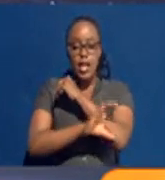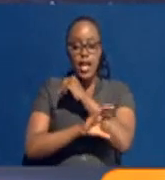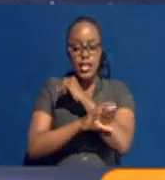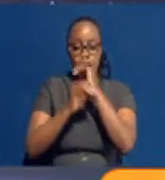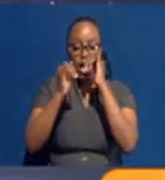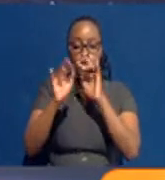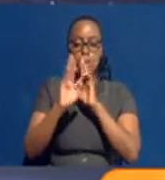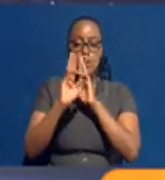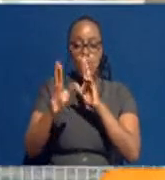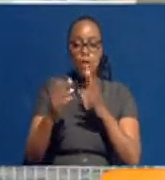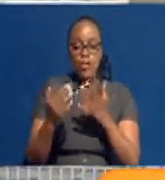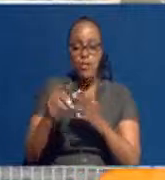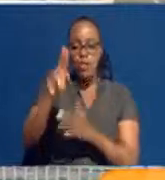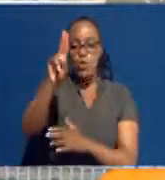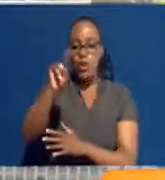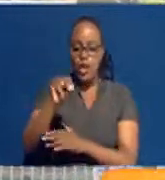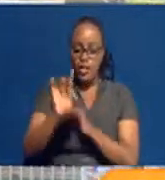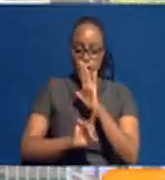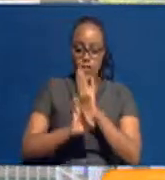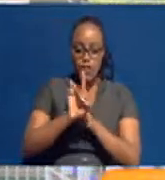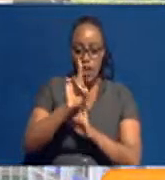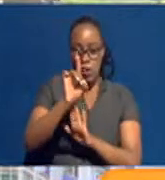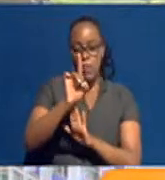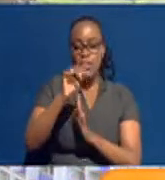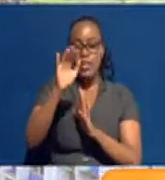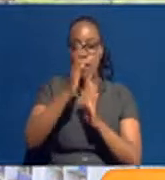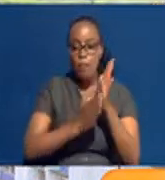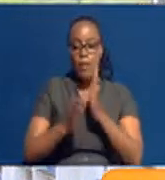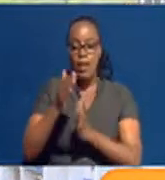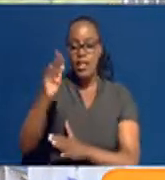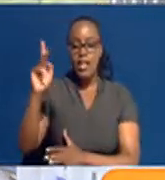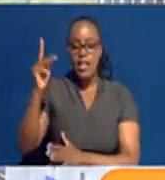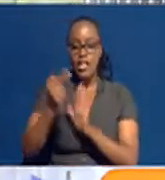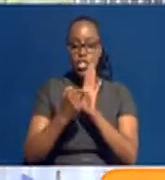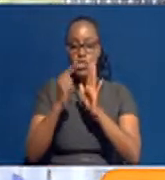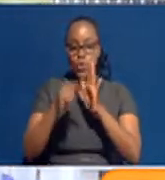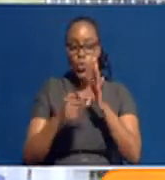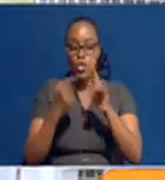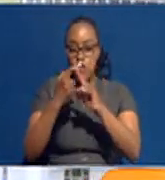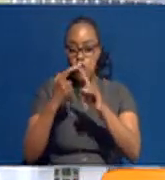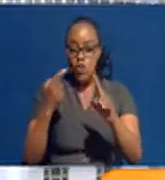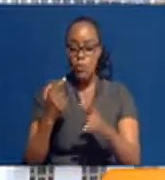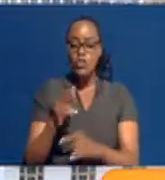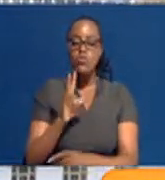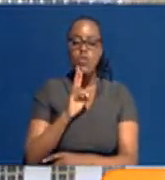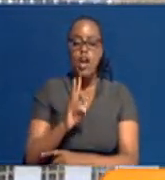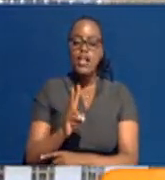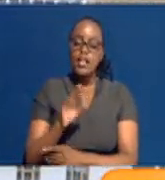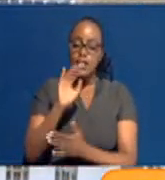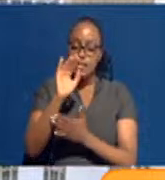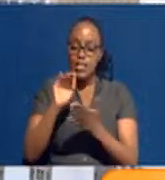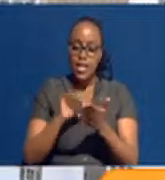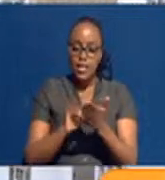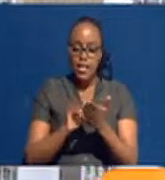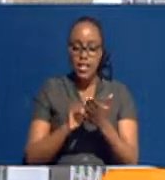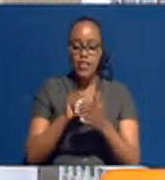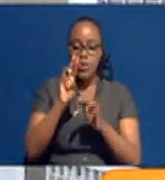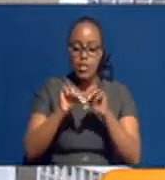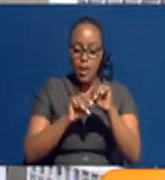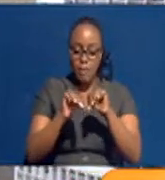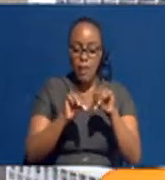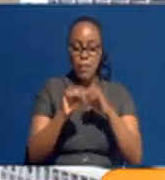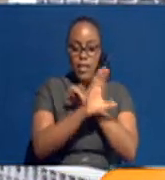new report by the United Nations Development Program, UNDP, in Kenya shows that out of 200 centers mapped in the